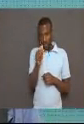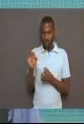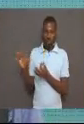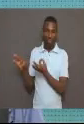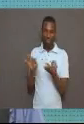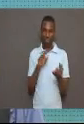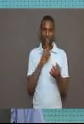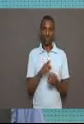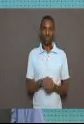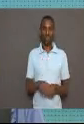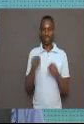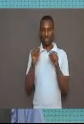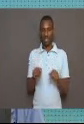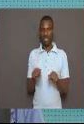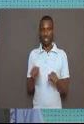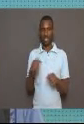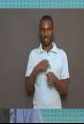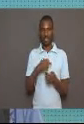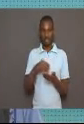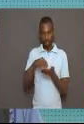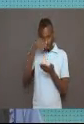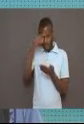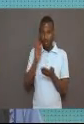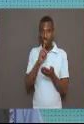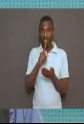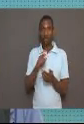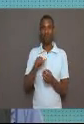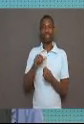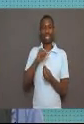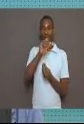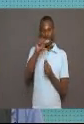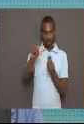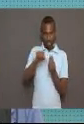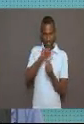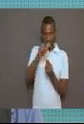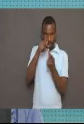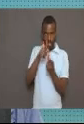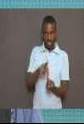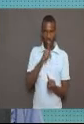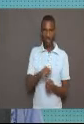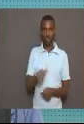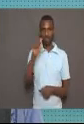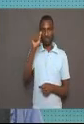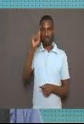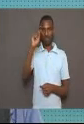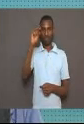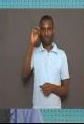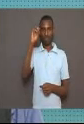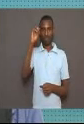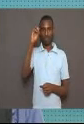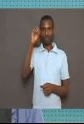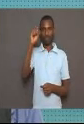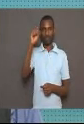Today, we will study atmospheric pressure, and we will look at how to